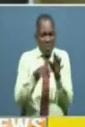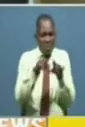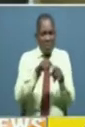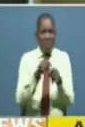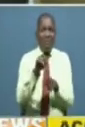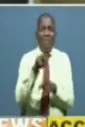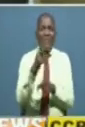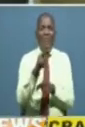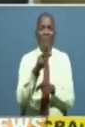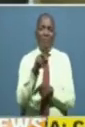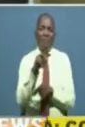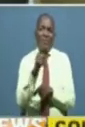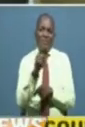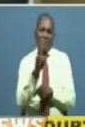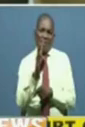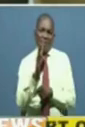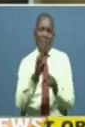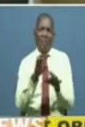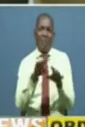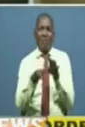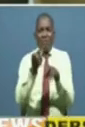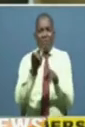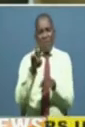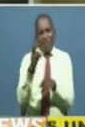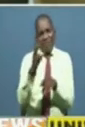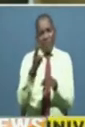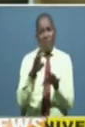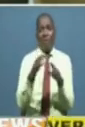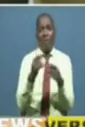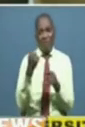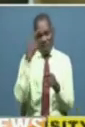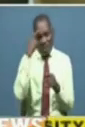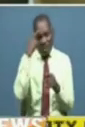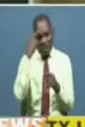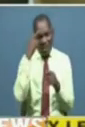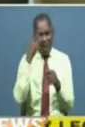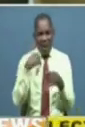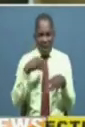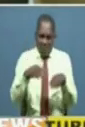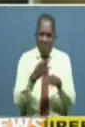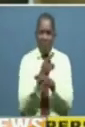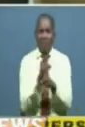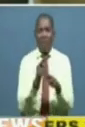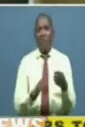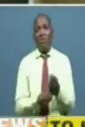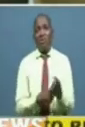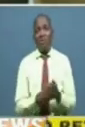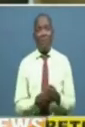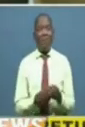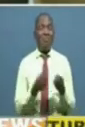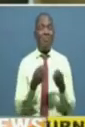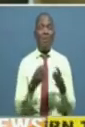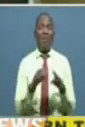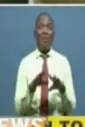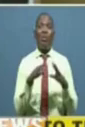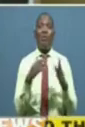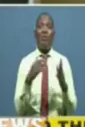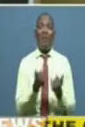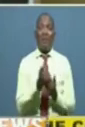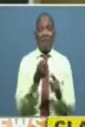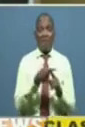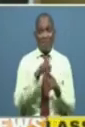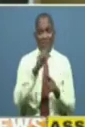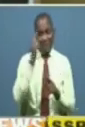seven companies that we believe are market ready. Many of these companies, government of